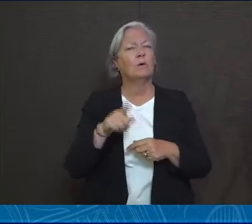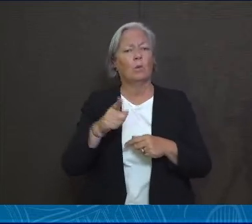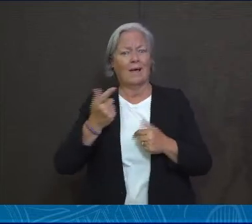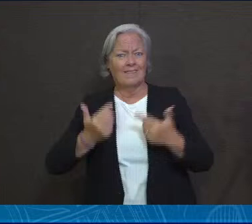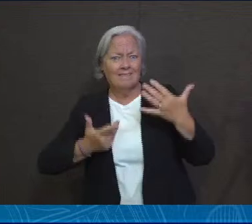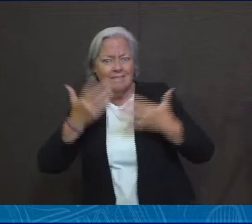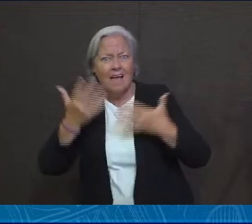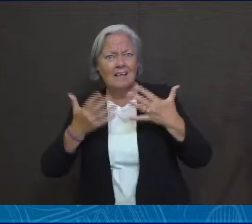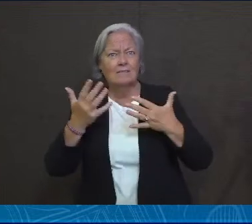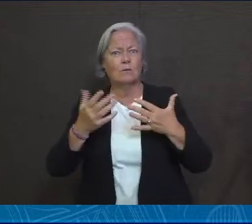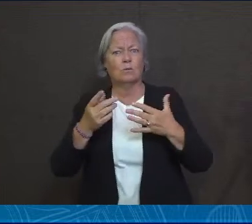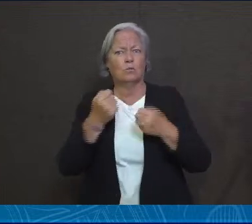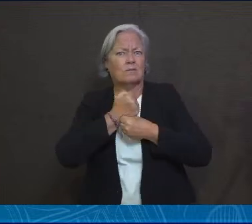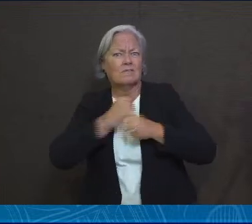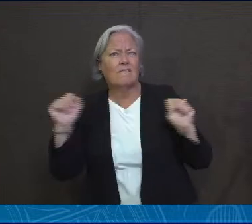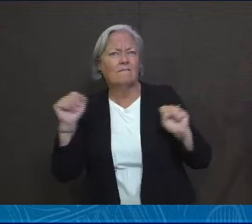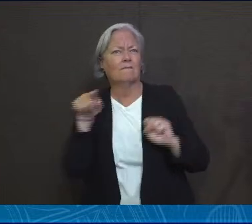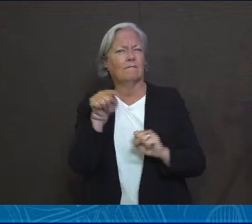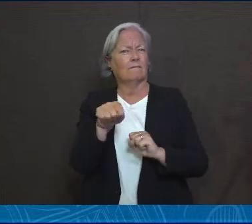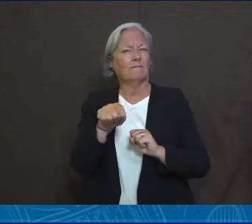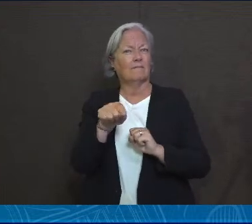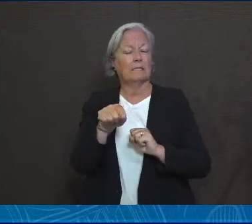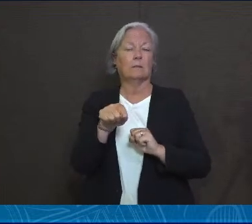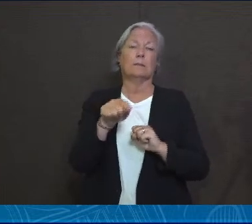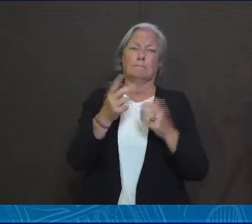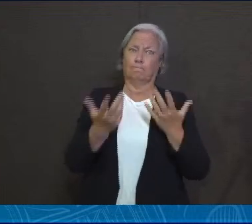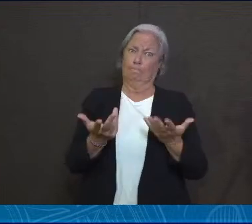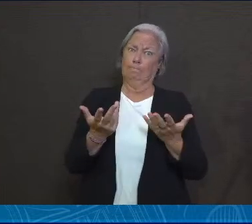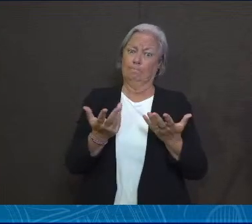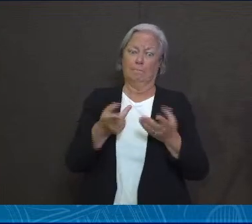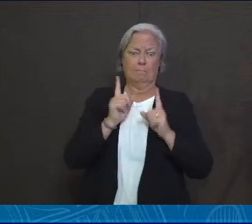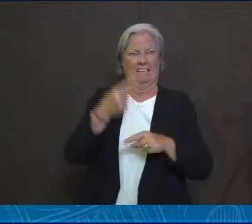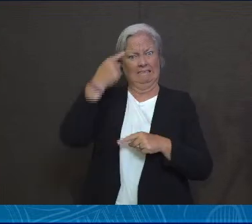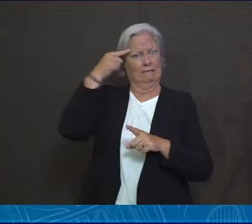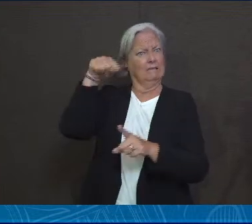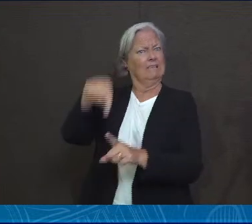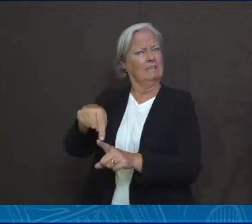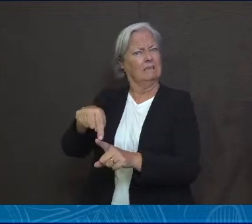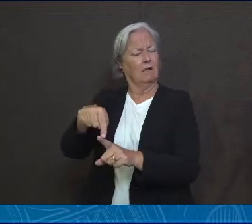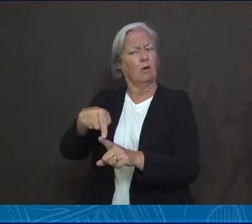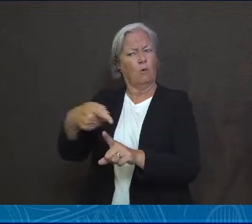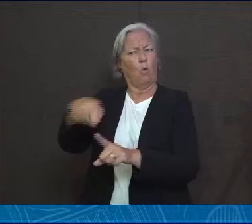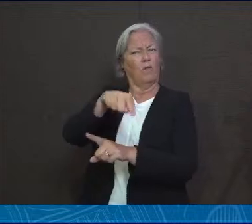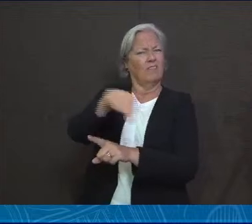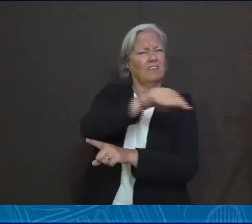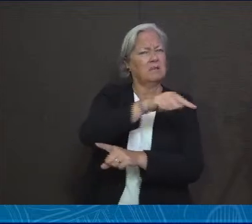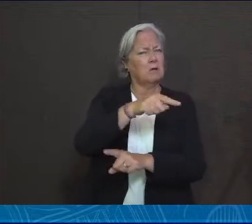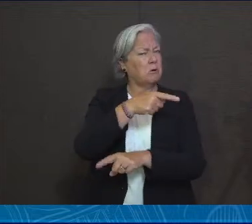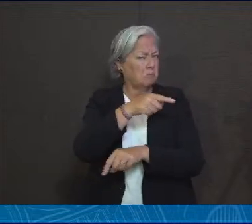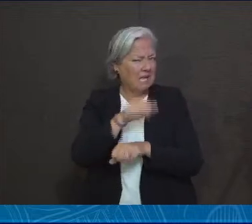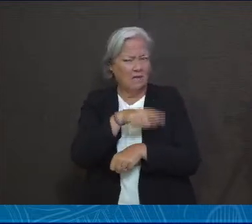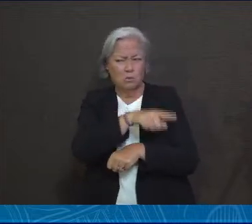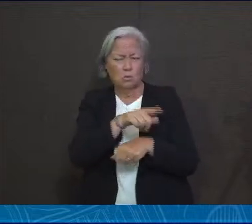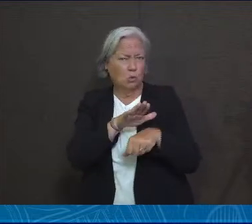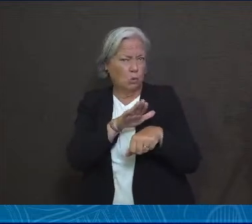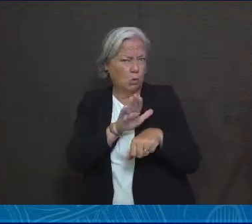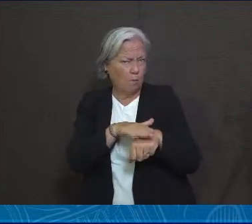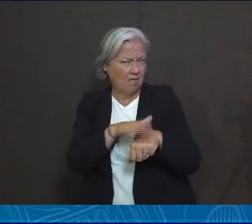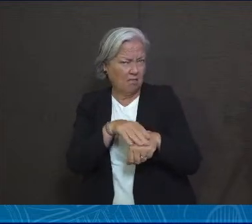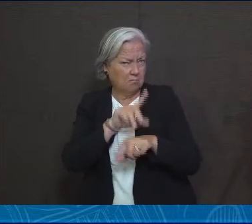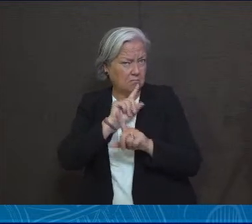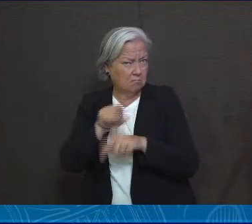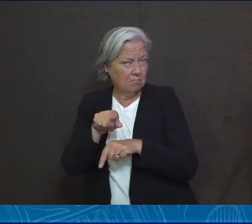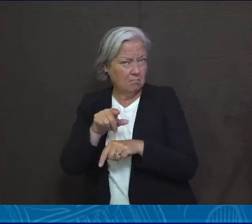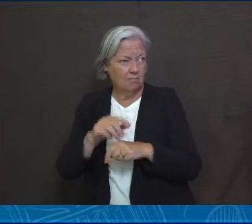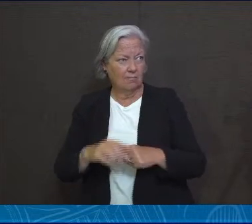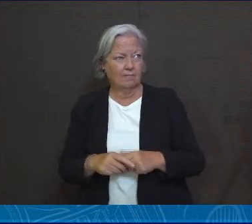level is one of those that have to be dealt with. So may I just ask for comments on those? Thank you.